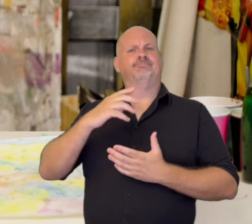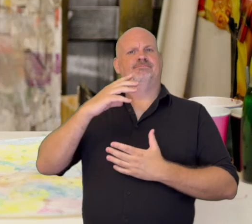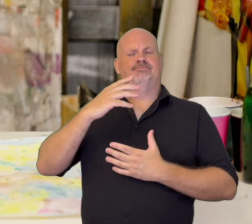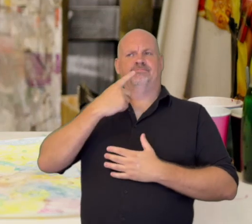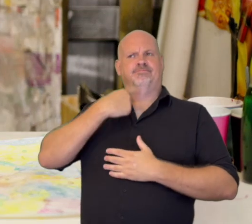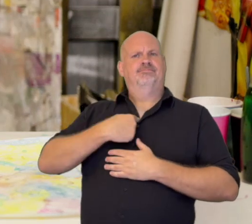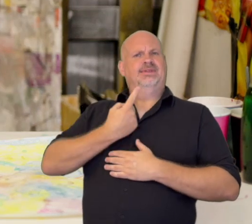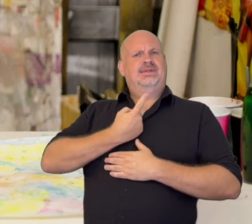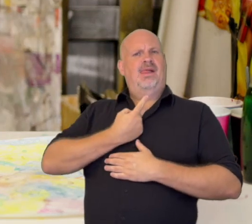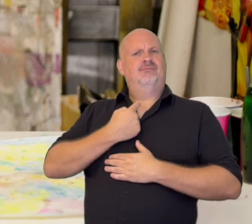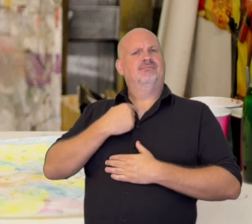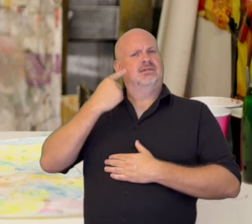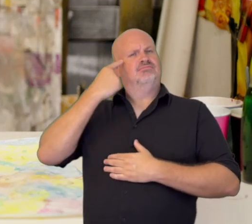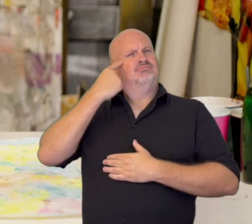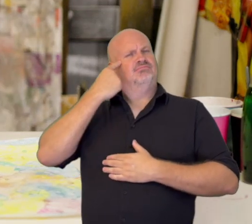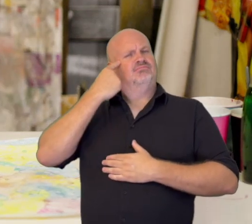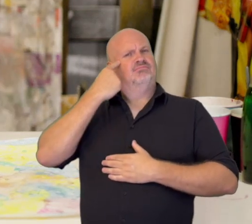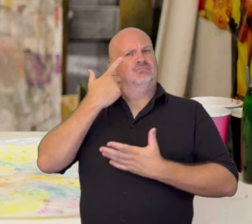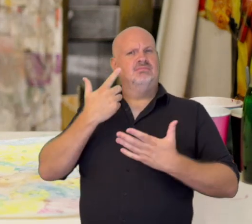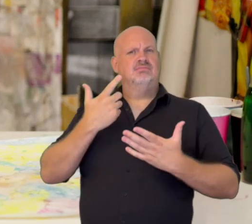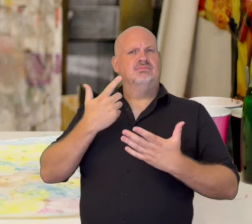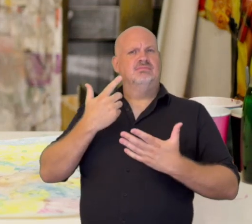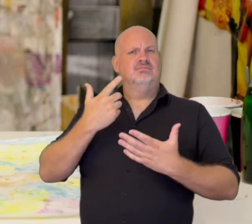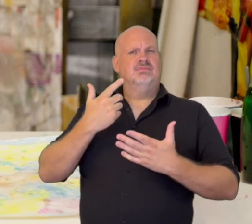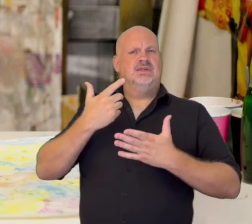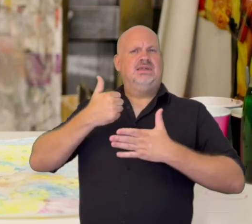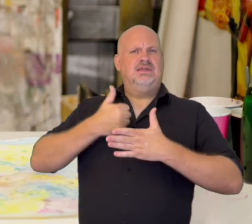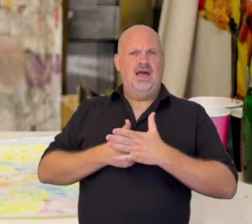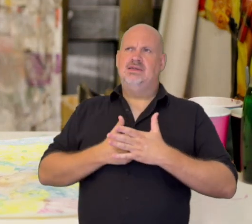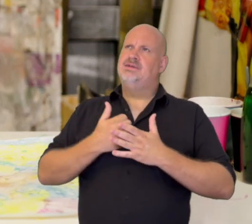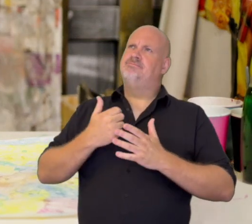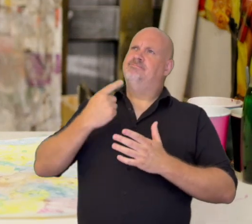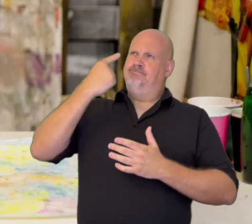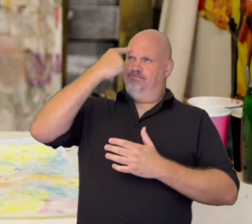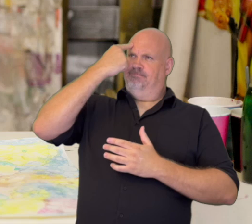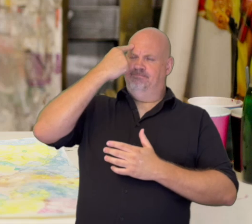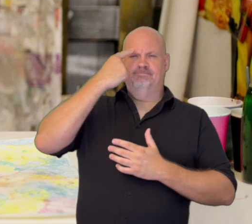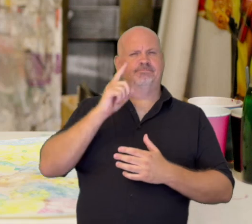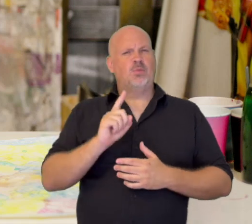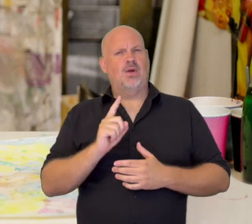point for a note to myself. And today's note might be,